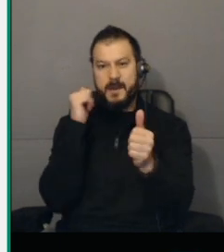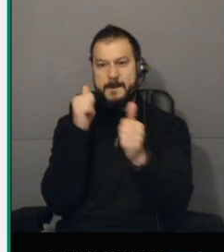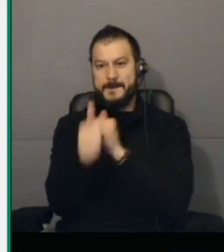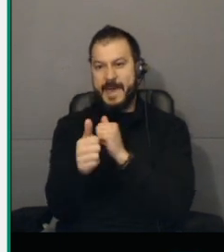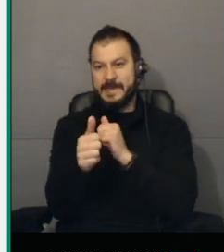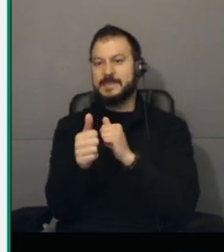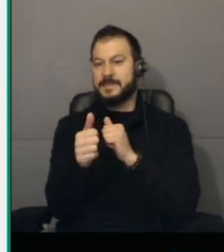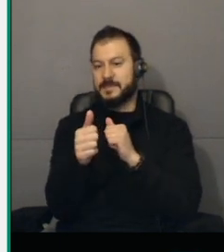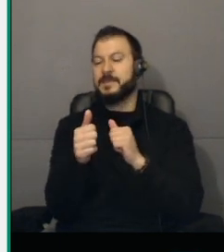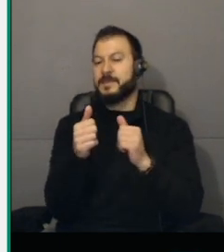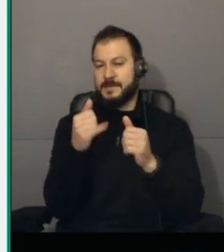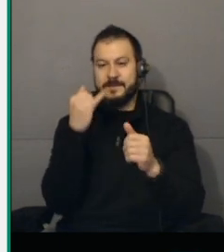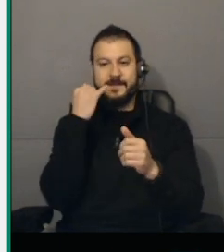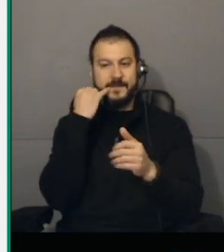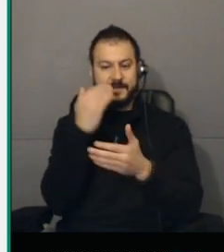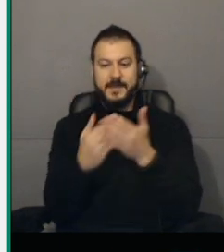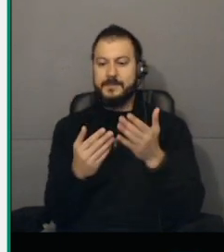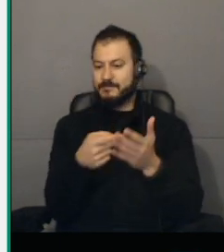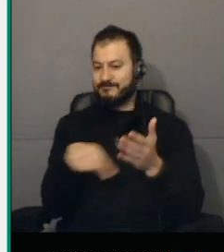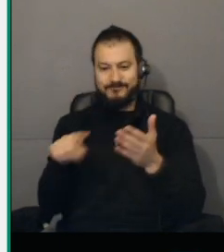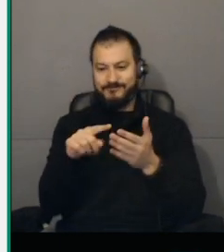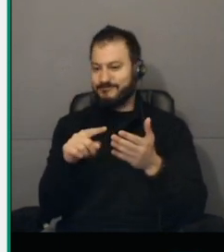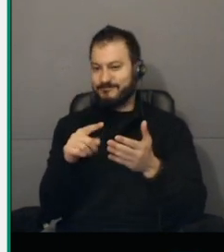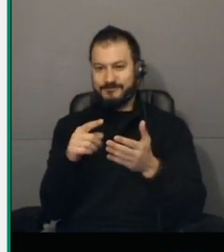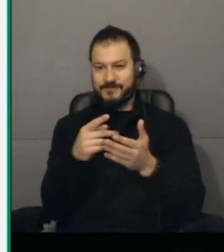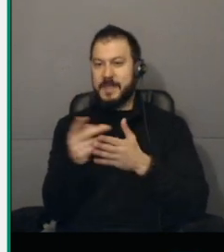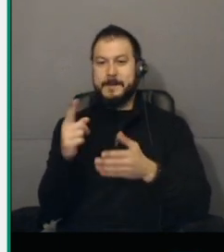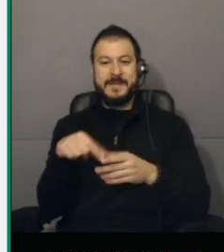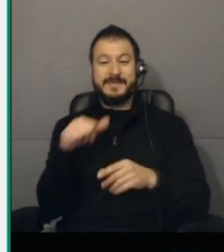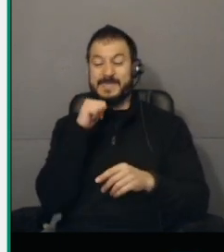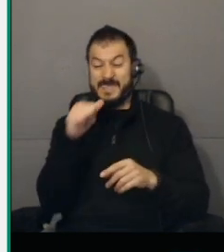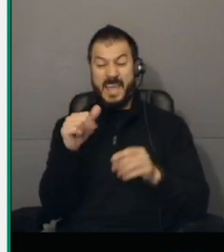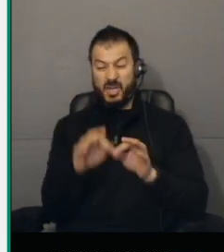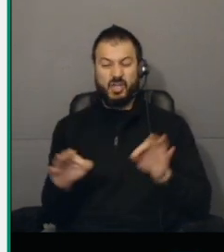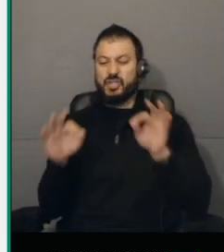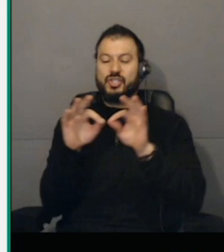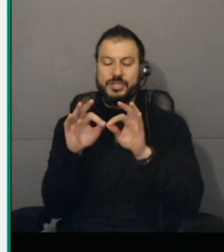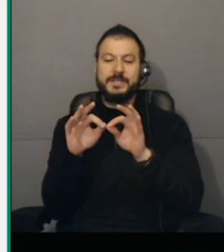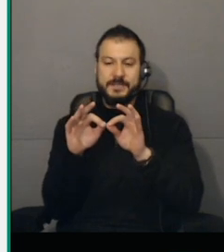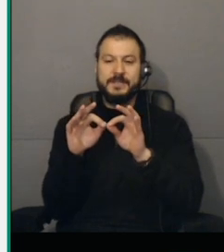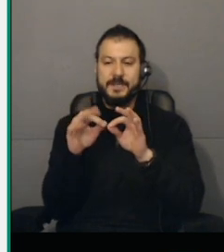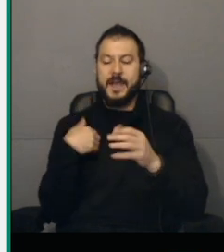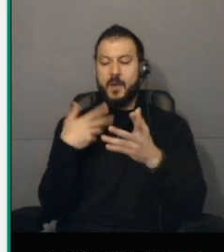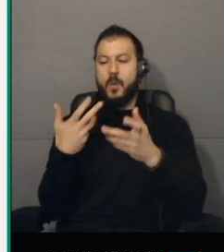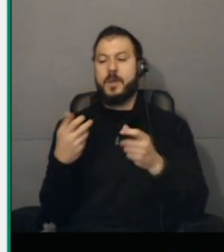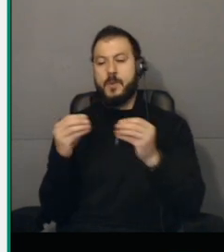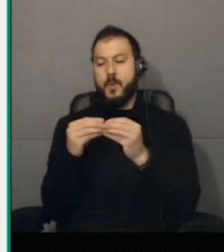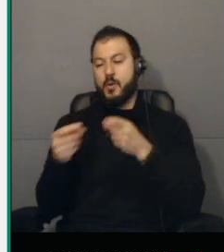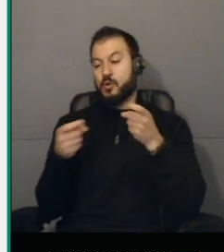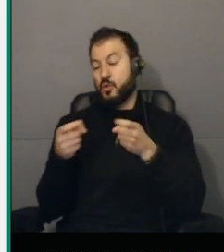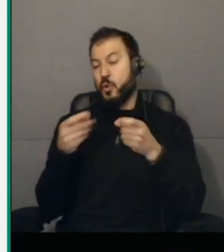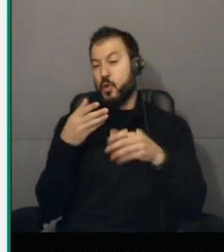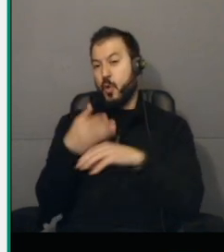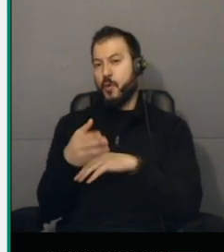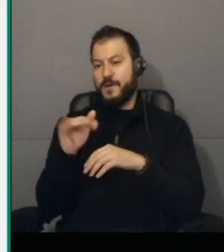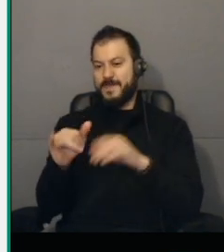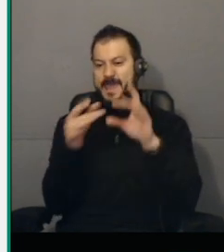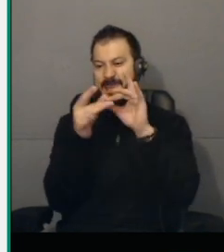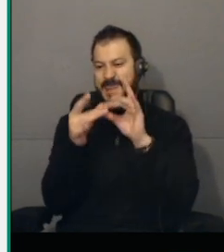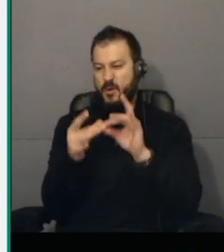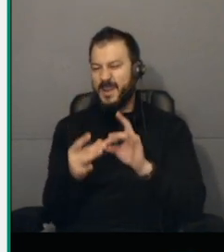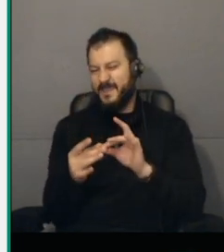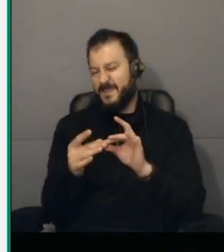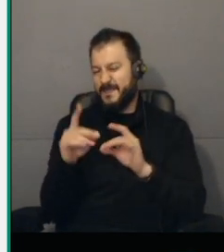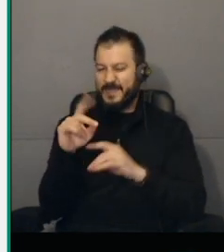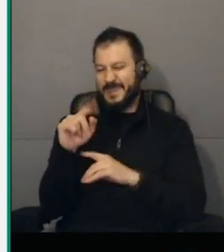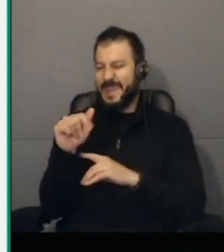of failures. But since this test case didn't concern anything particularly urgent, and I wanted more control over the narrative of the data,